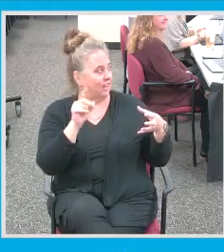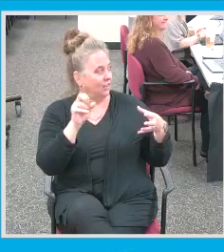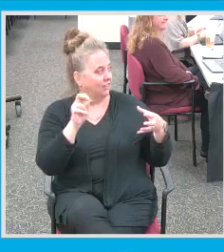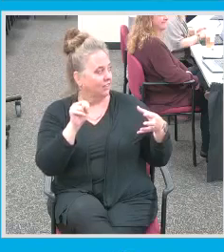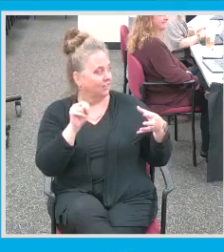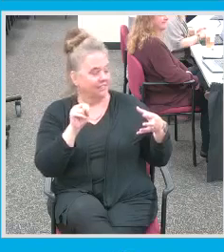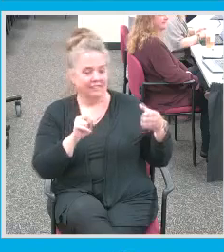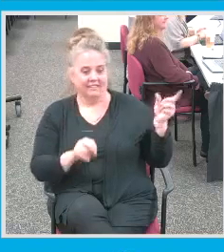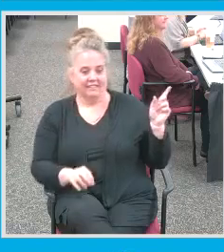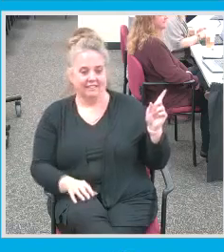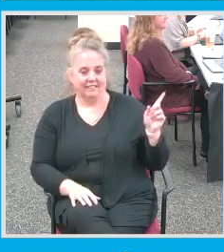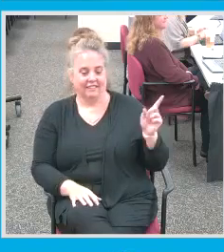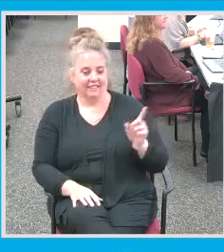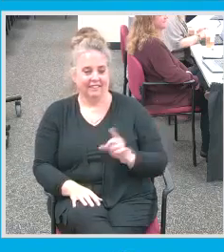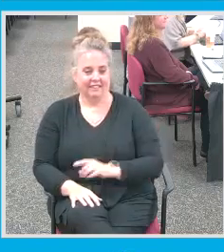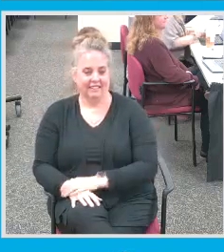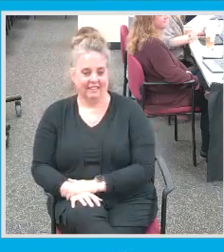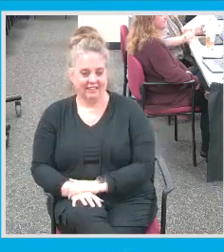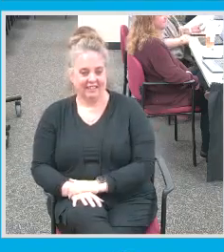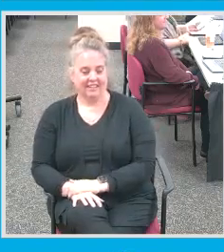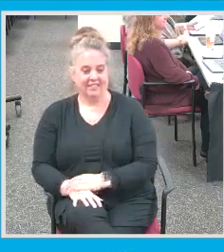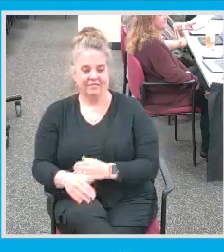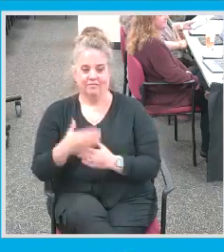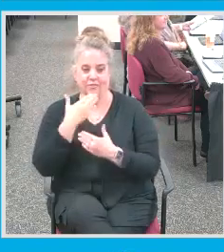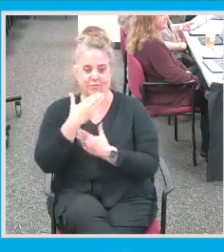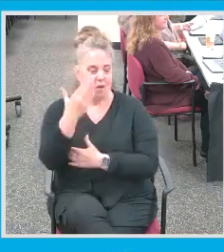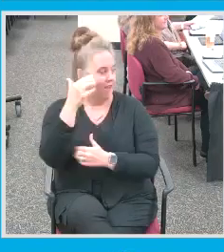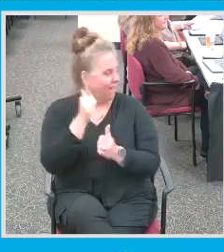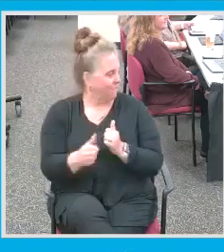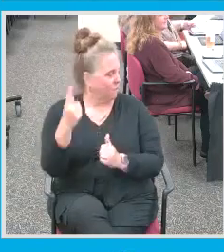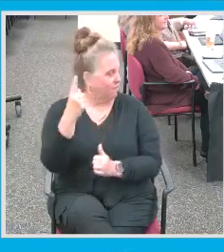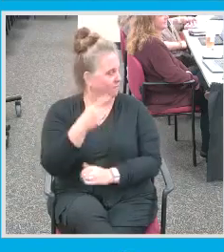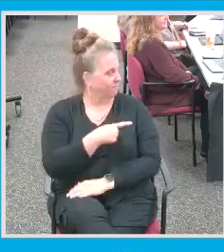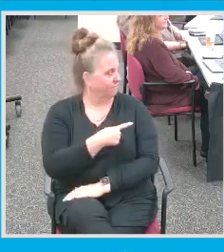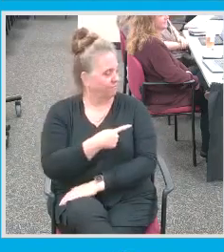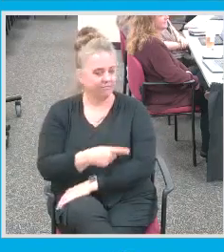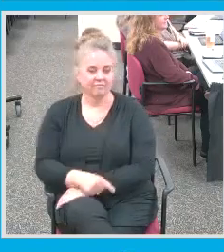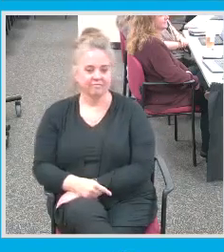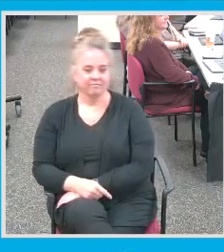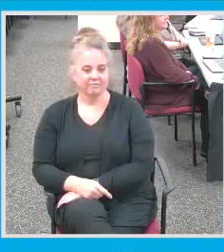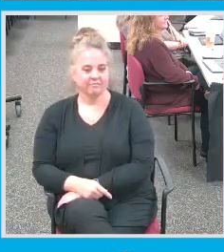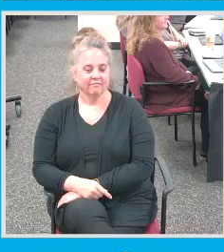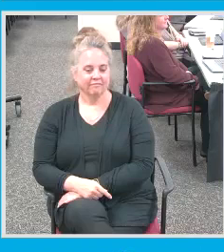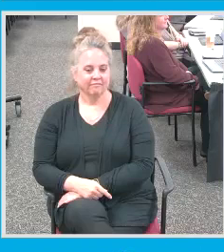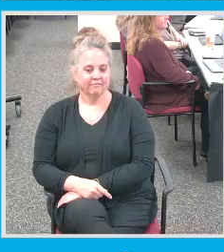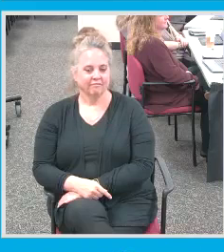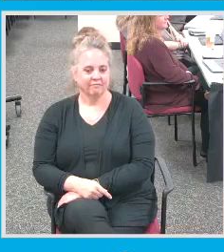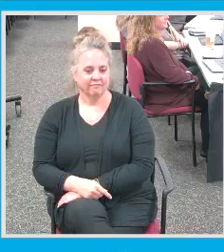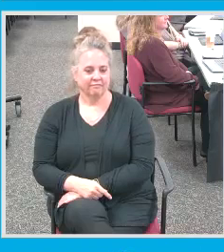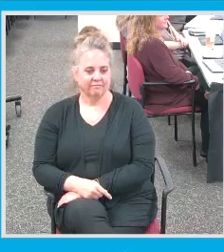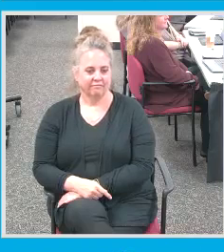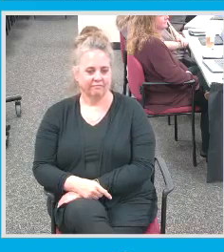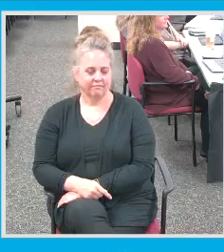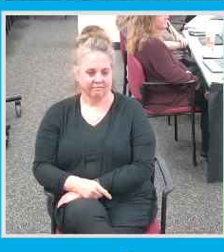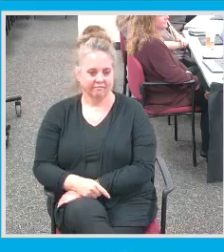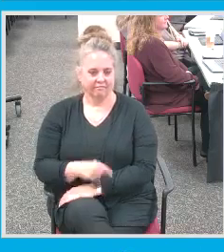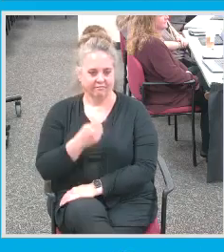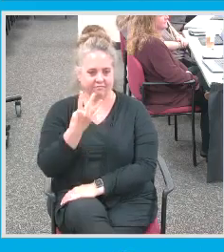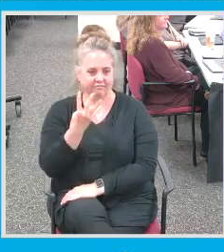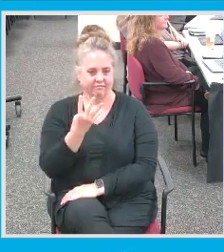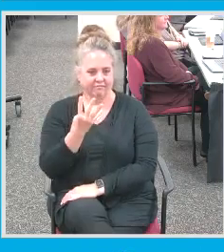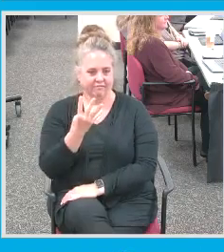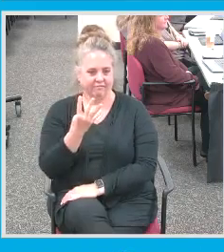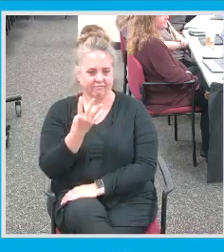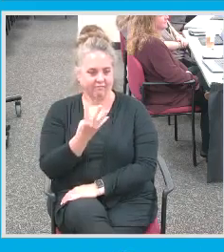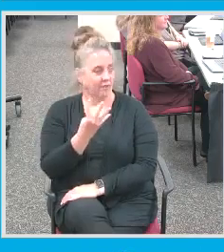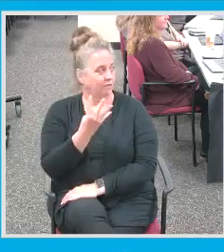Good morning, everybody. This is only 4 out of 17, or no, I think we're up to 19 SWAT members at Manitou Springs Middle School, which